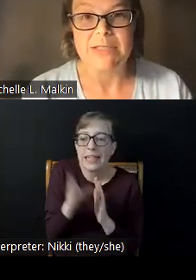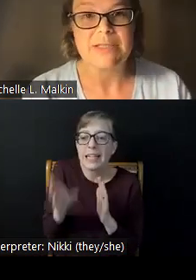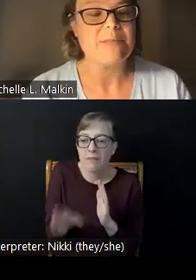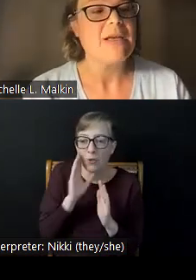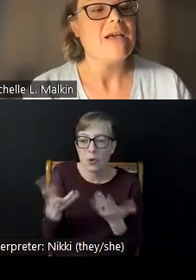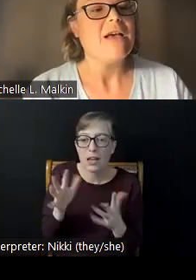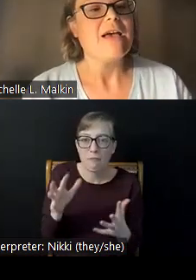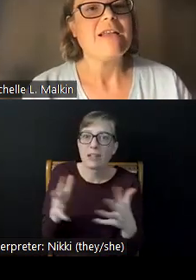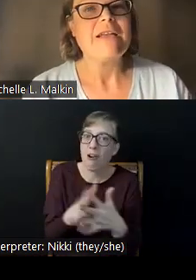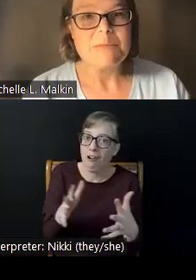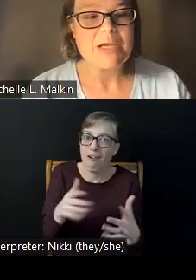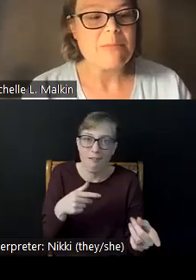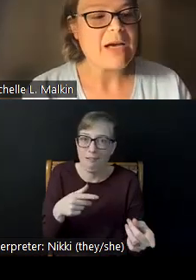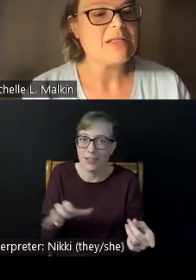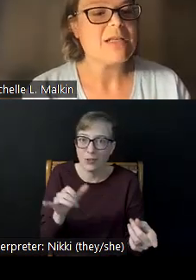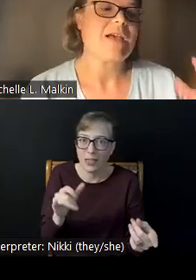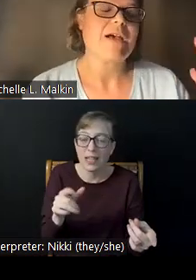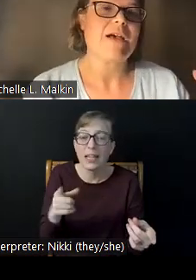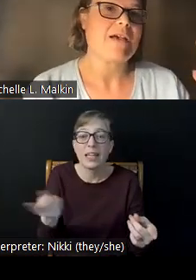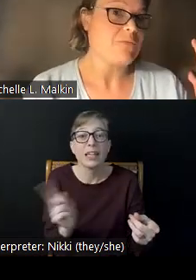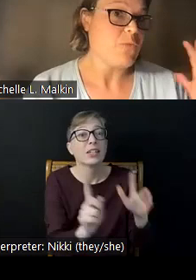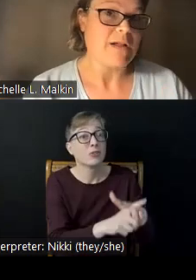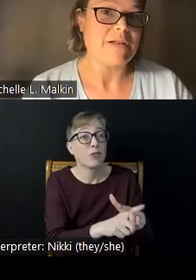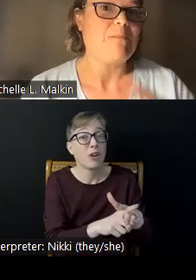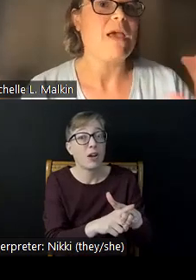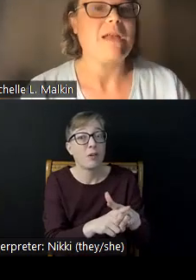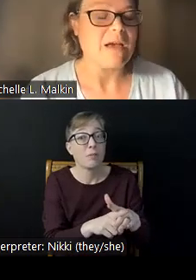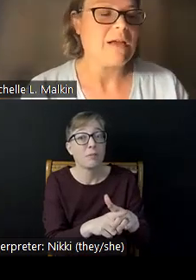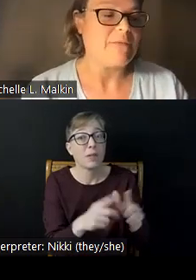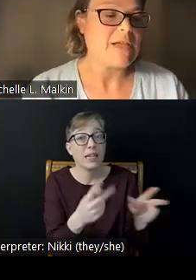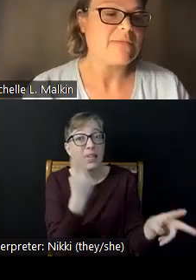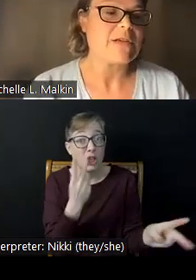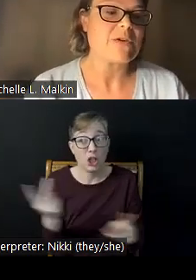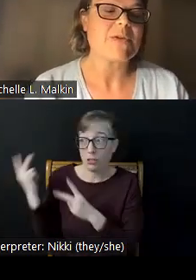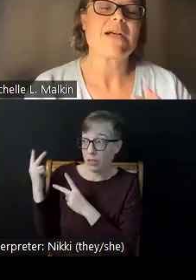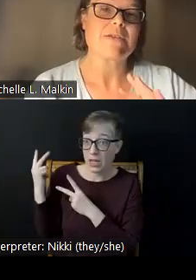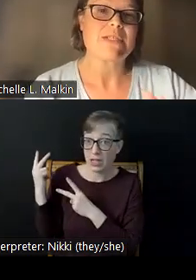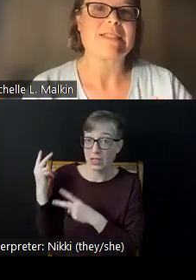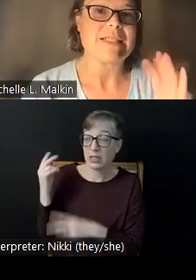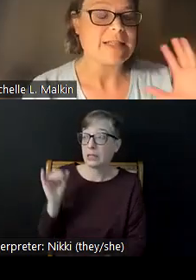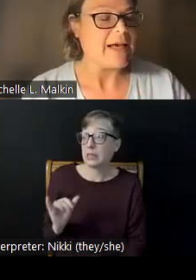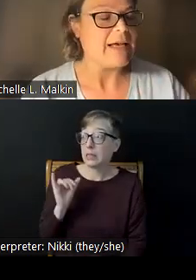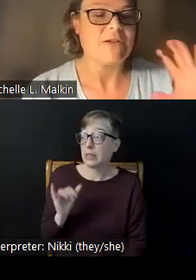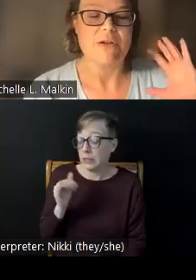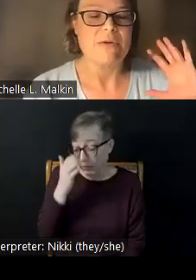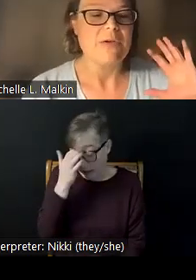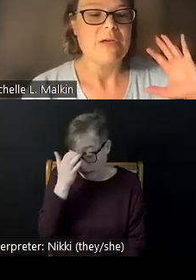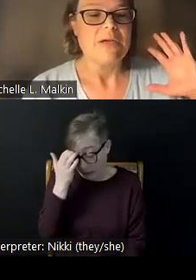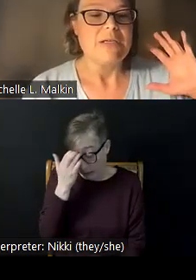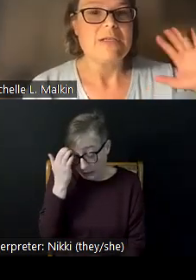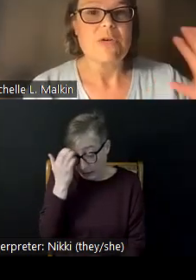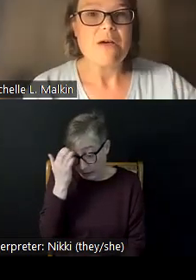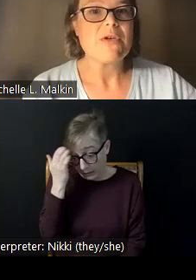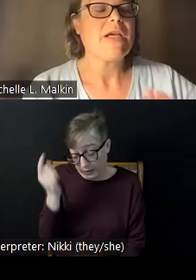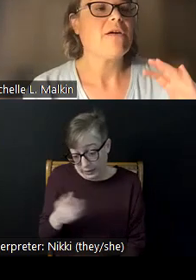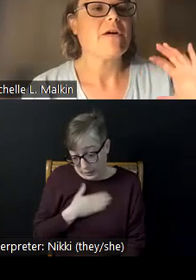federal system, and him looking back, he's like, while he may not have faced criminal consequences, and he's glad,